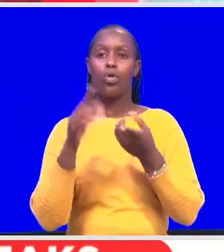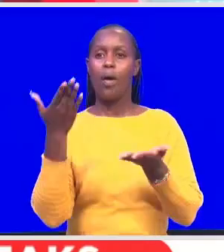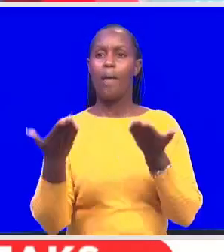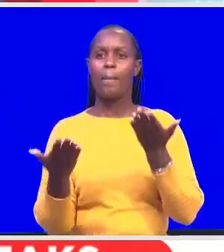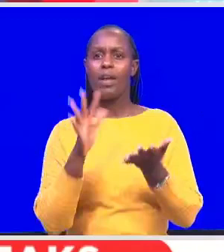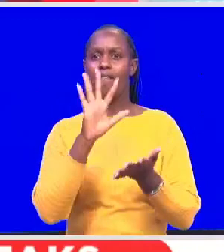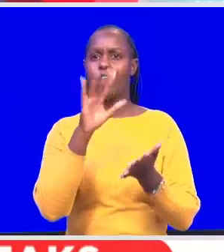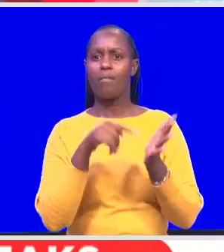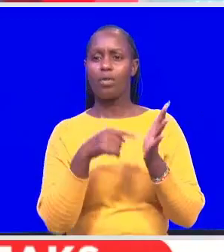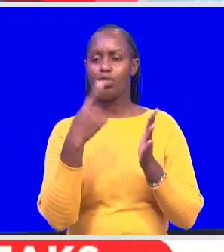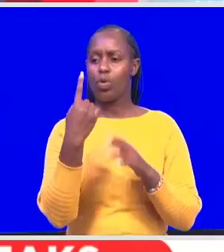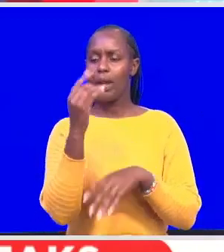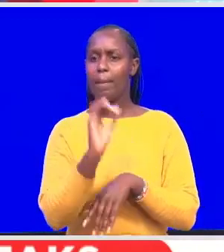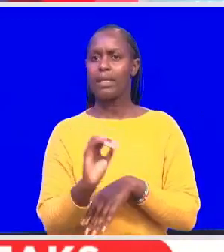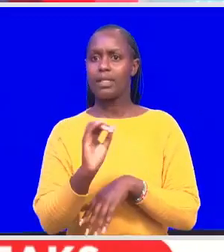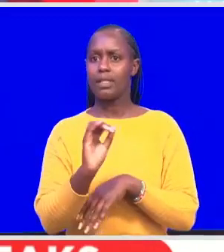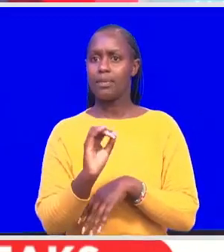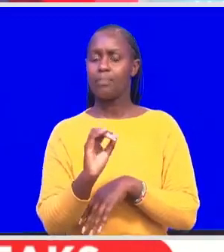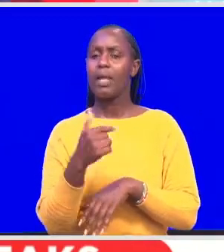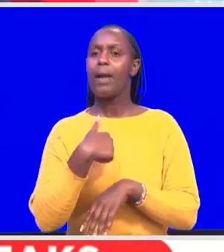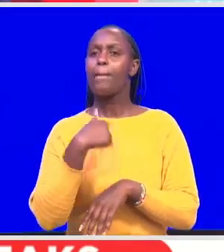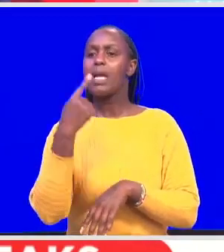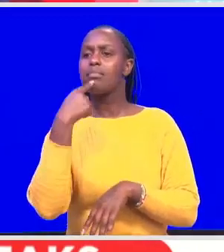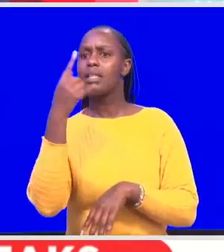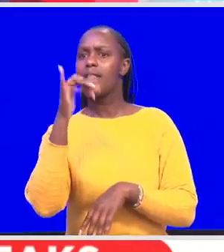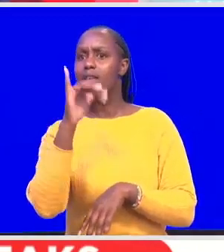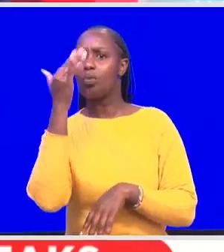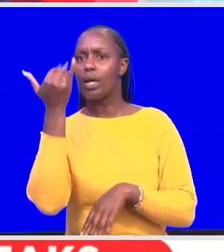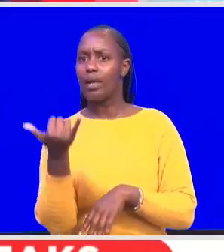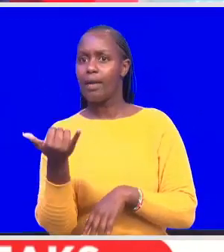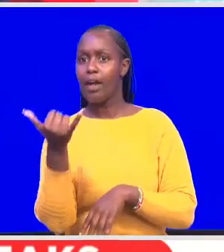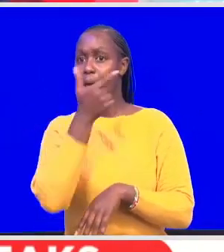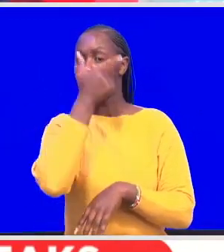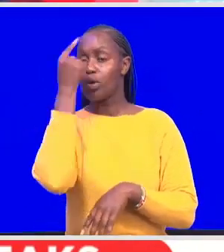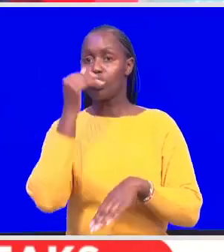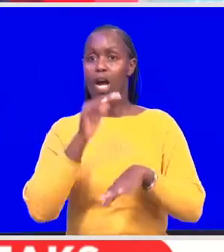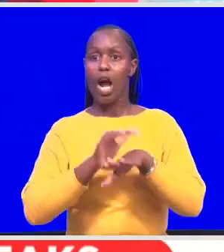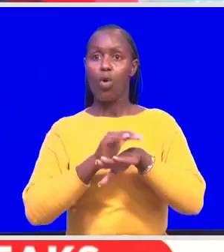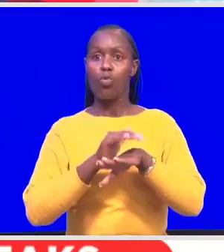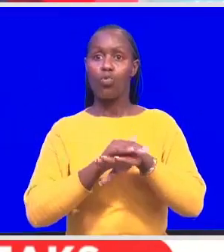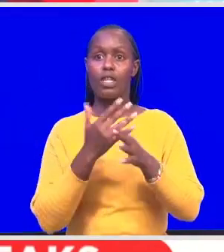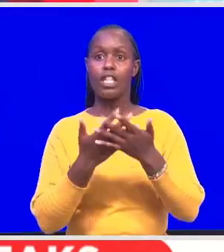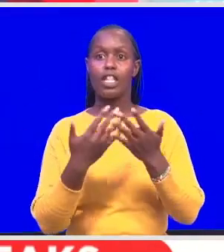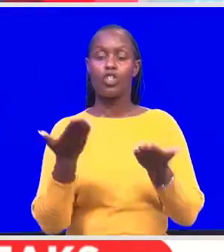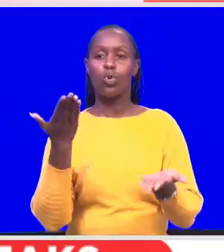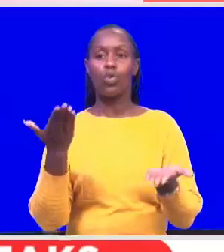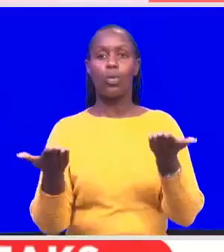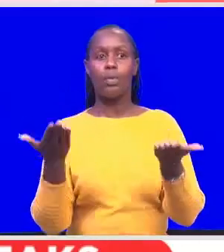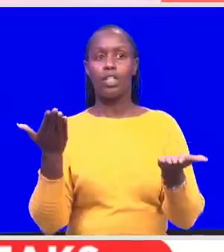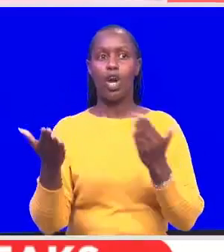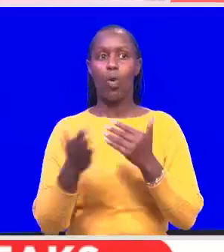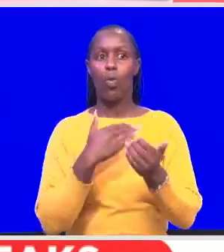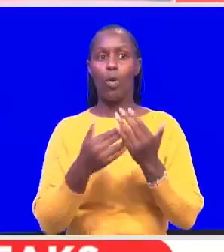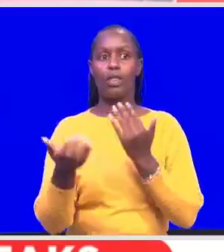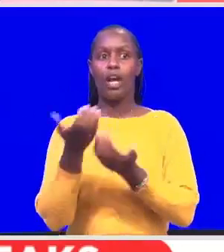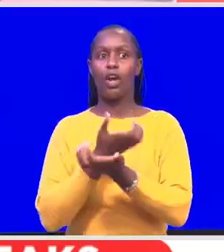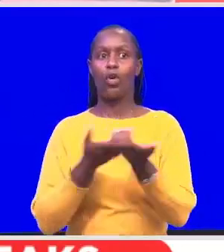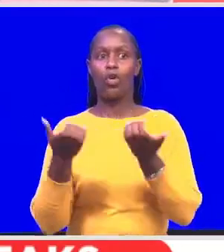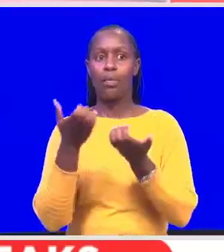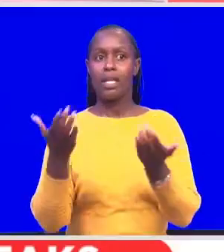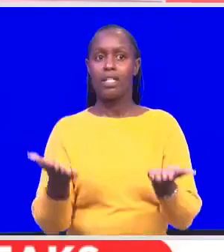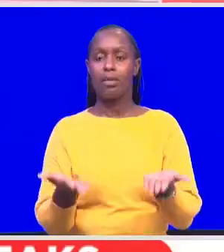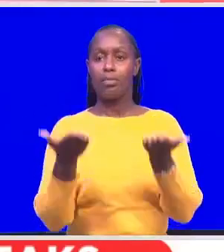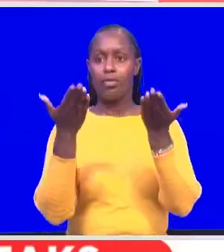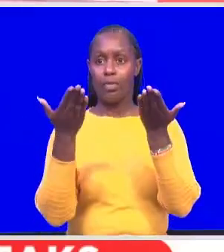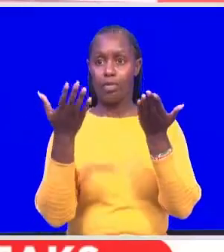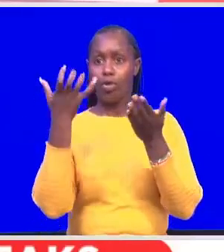I mentioning these things? Yes. I'm mentioning them because they are good parameters to measure whether the economy is improving. Right. So the economy